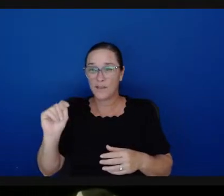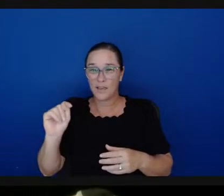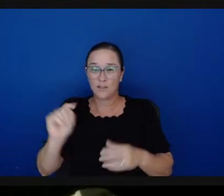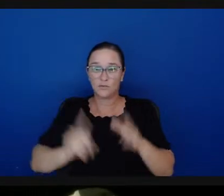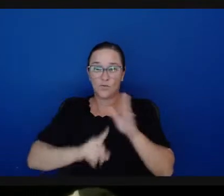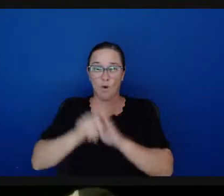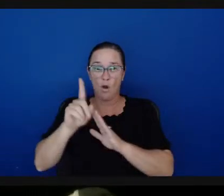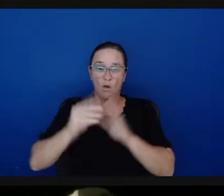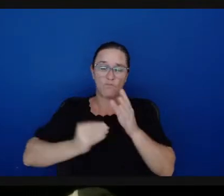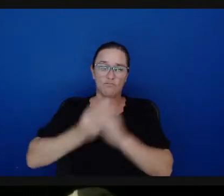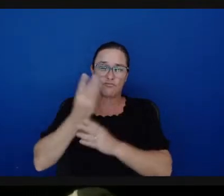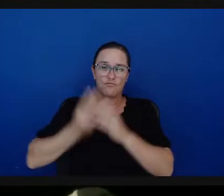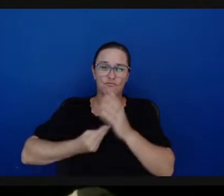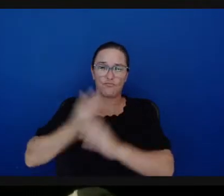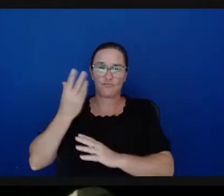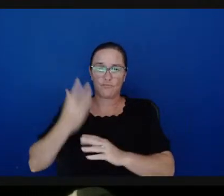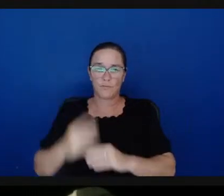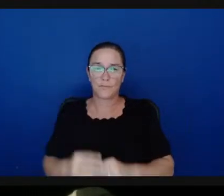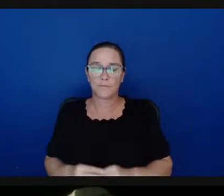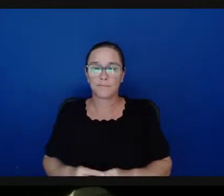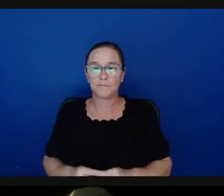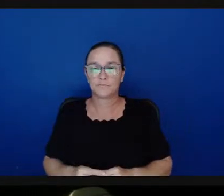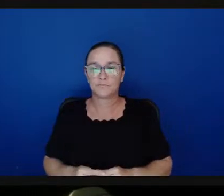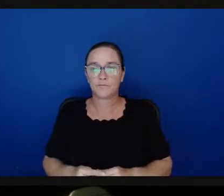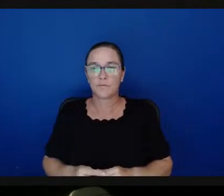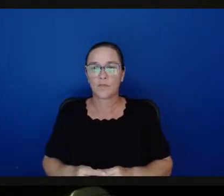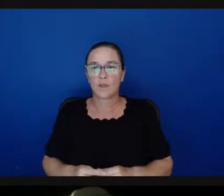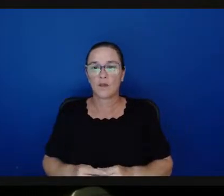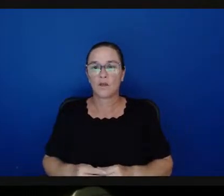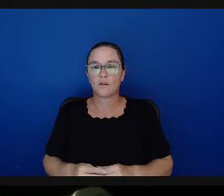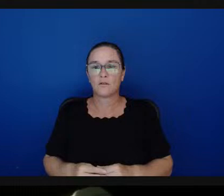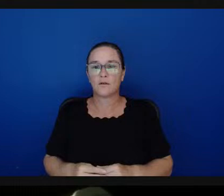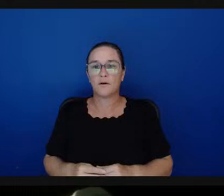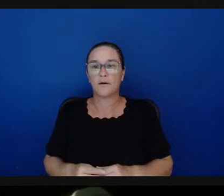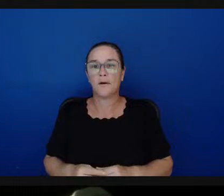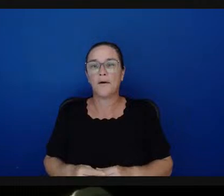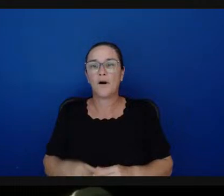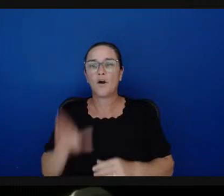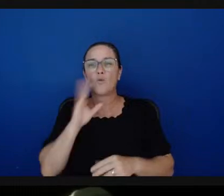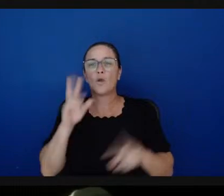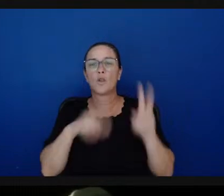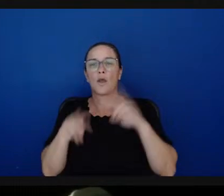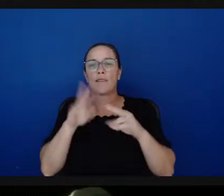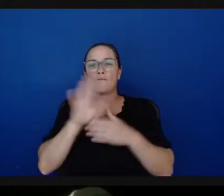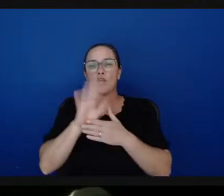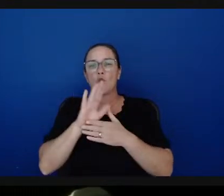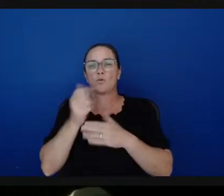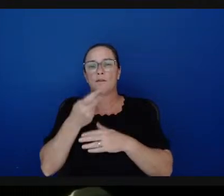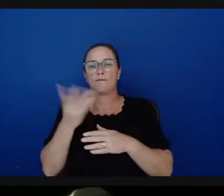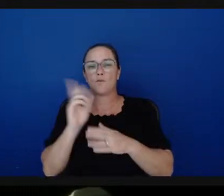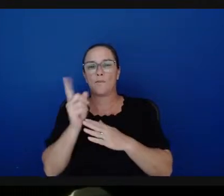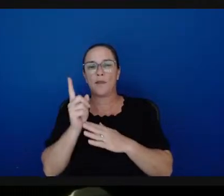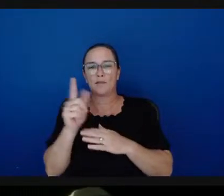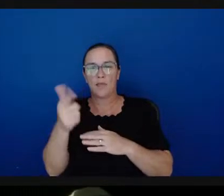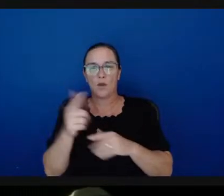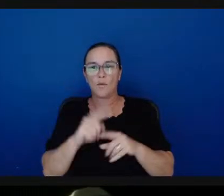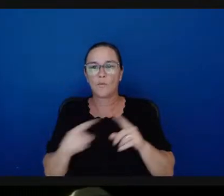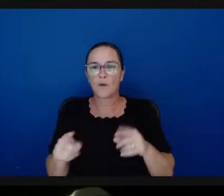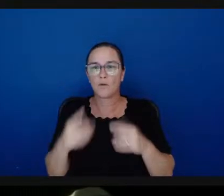So we'll come to some of these videos here in a few minutes, but here's a view of